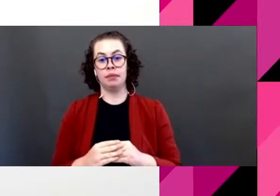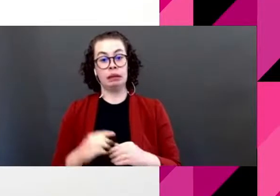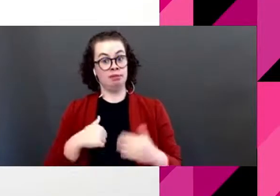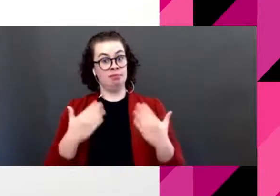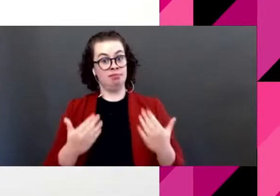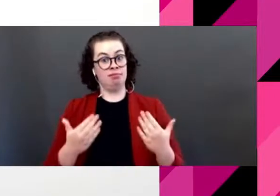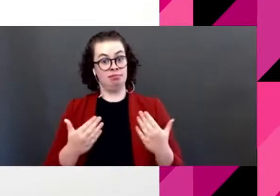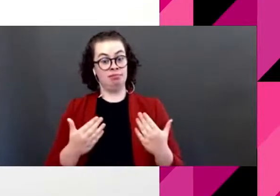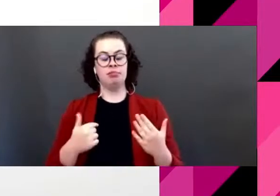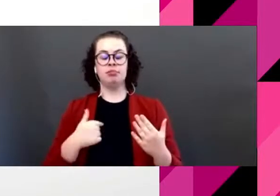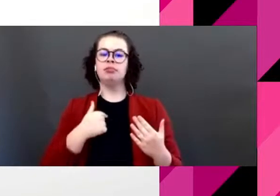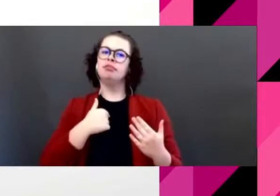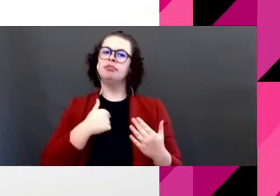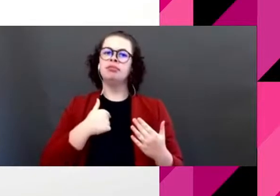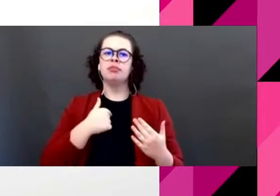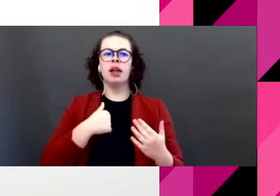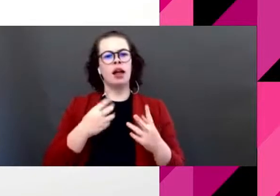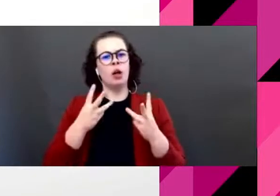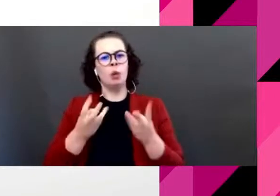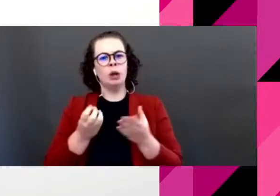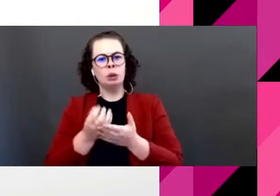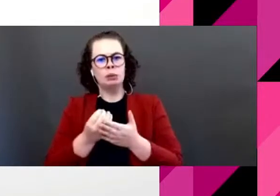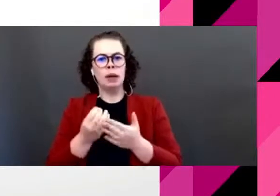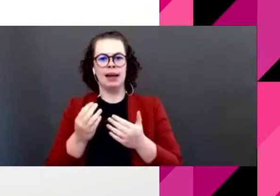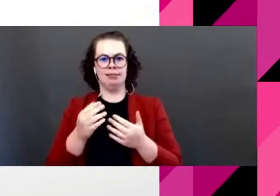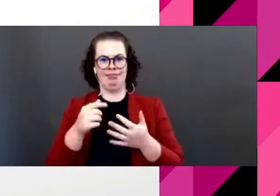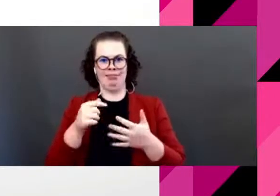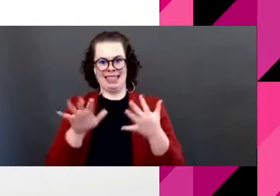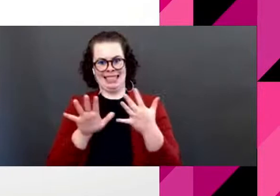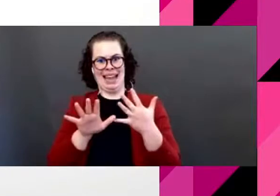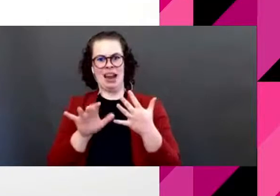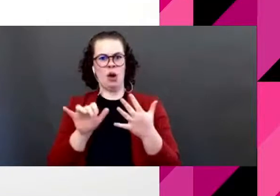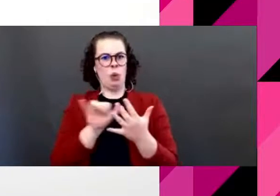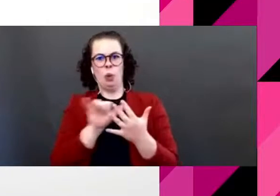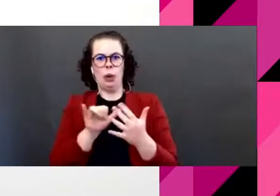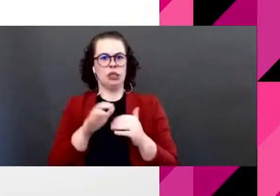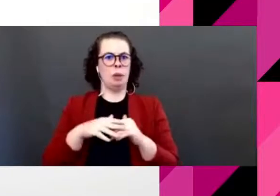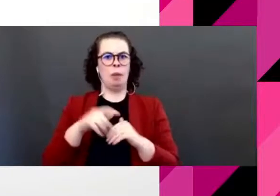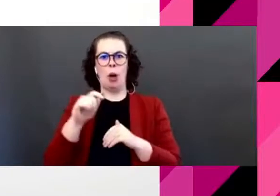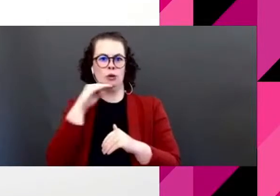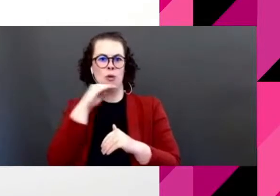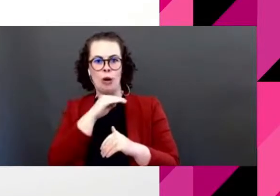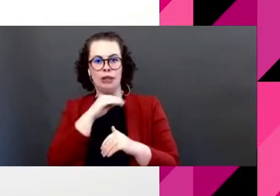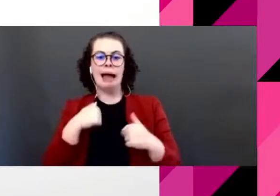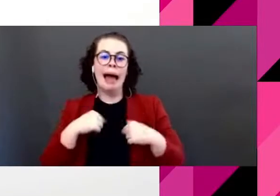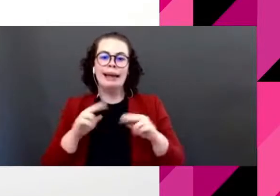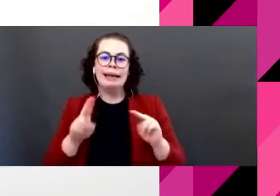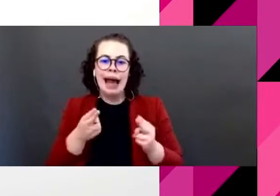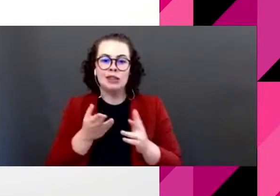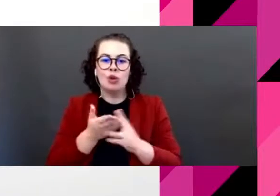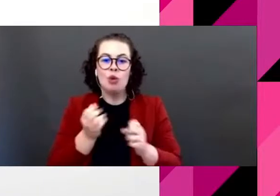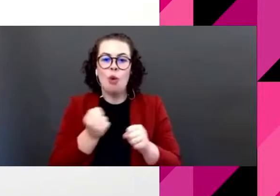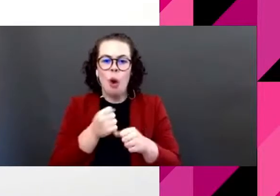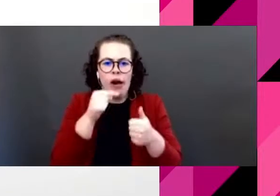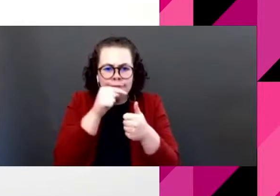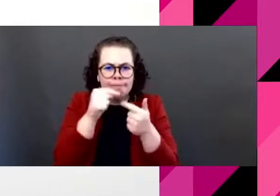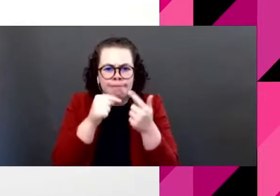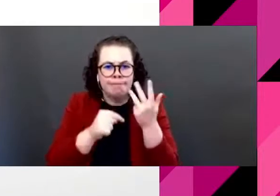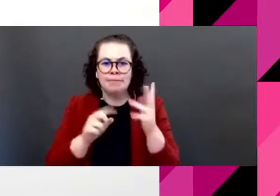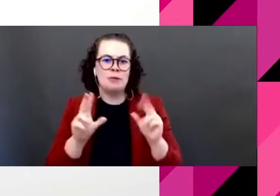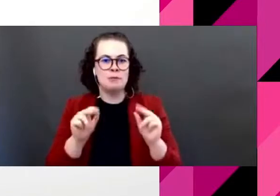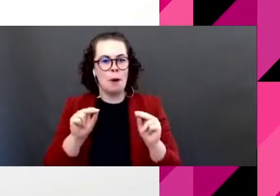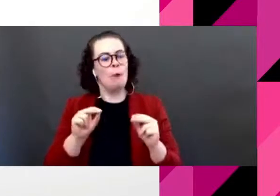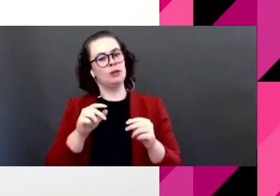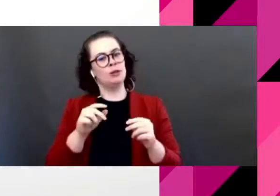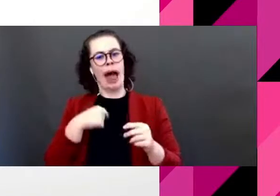most important principles. Because we don't have the time, I would just like to focus on the principle on legal